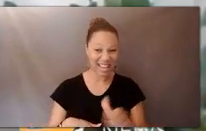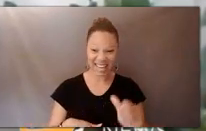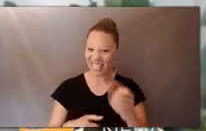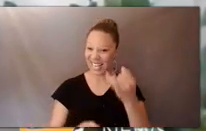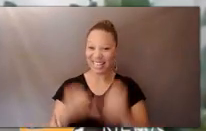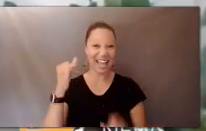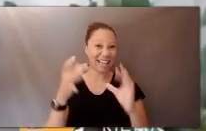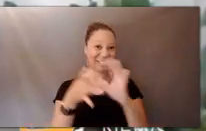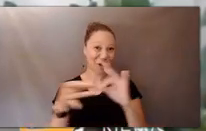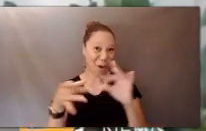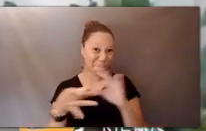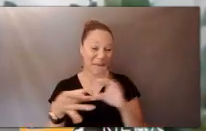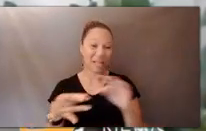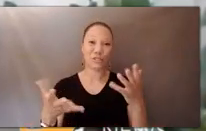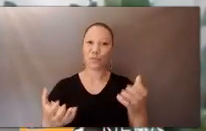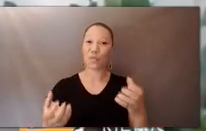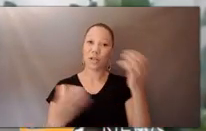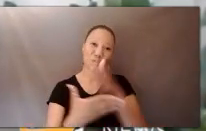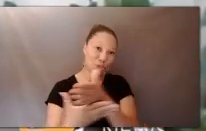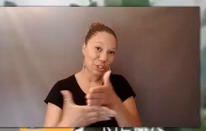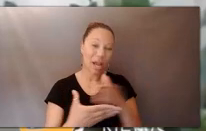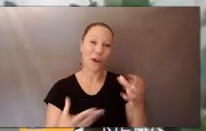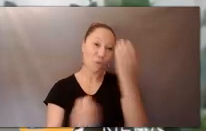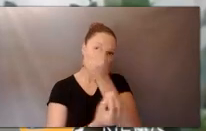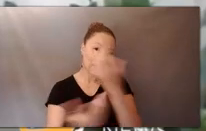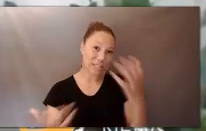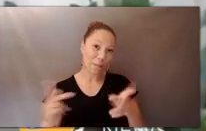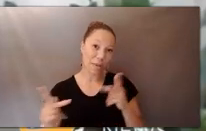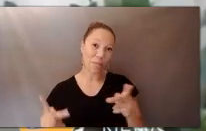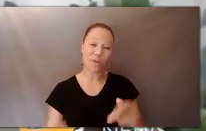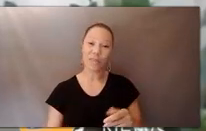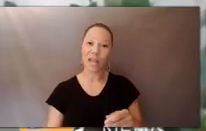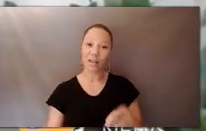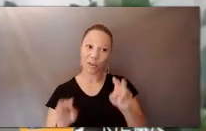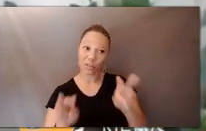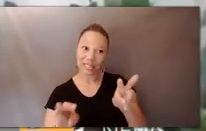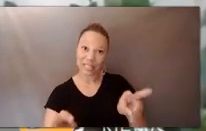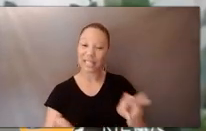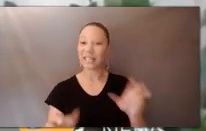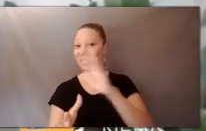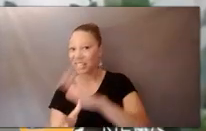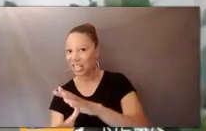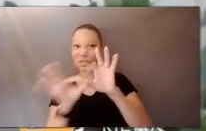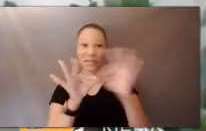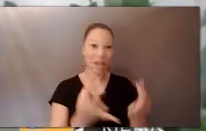last things you'd like to tell people out there who are listening, who are talking to seniors and their families?